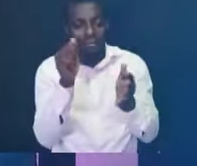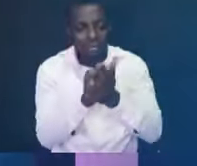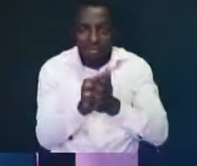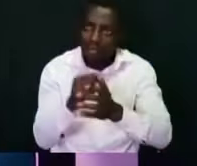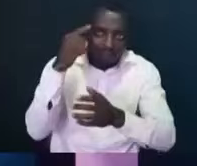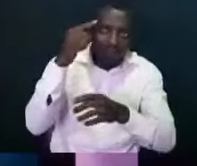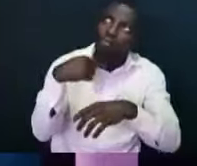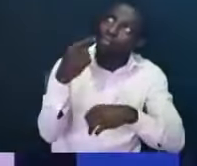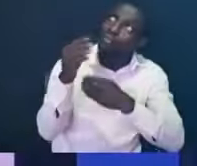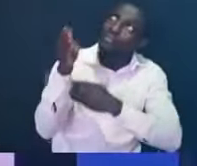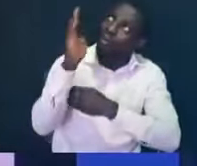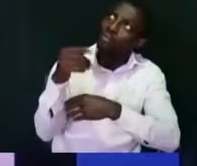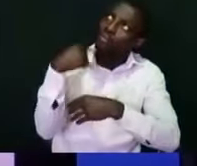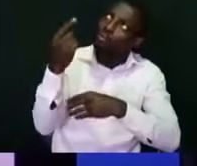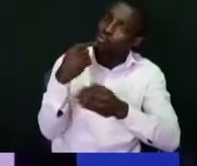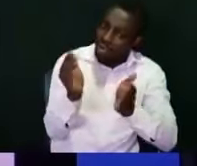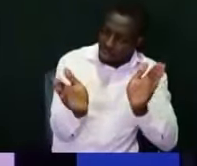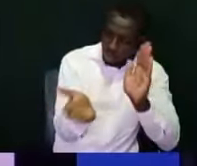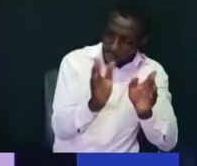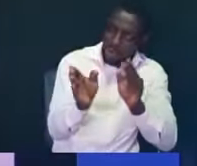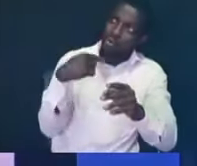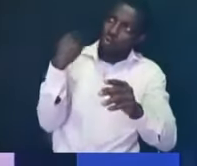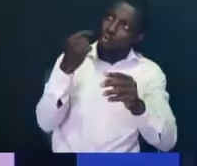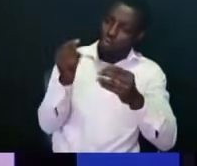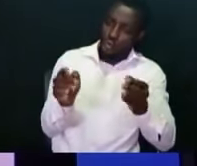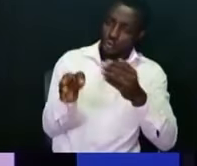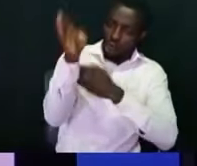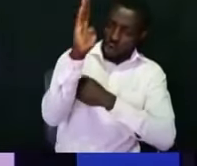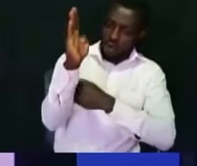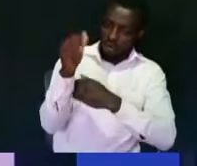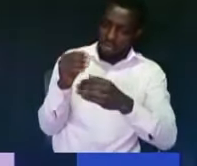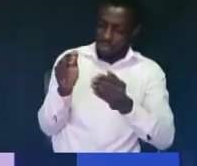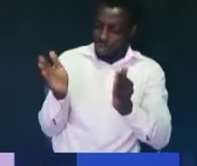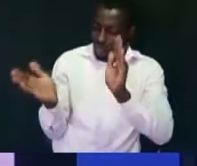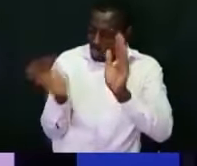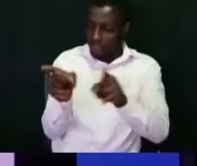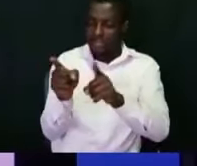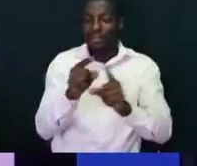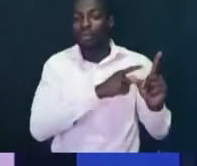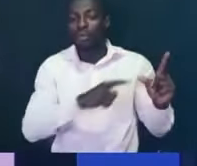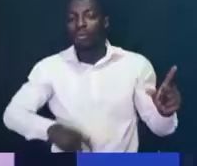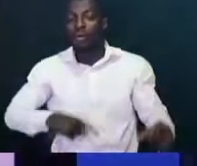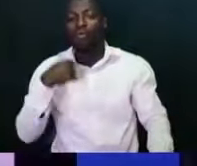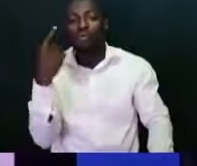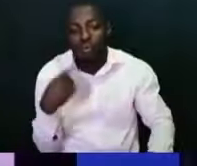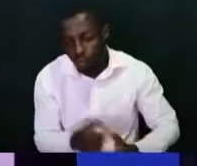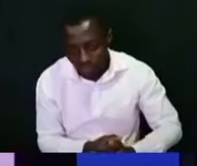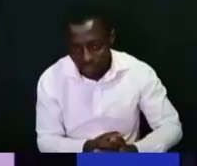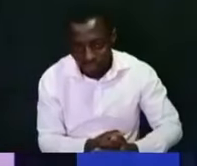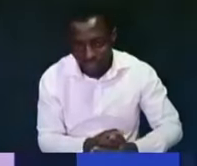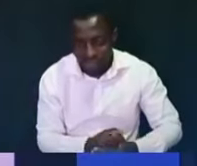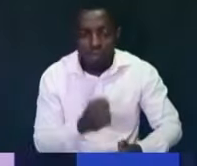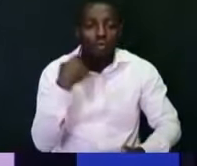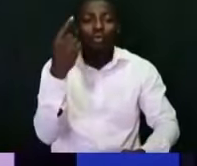that for who who is God besides the Lord and who is a rock except